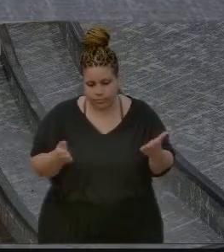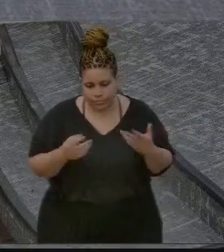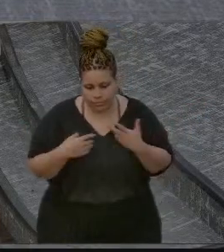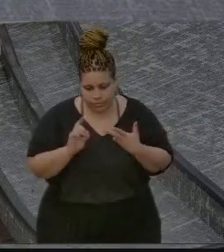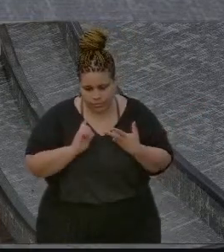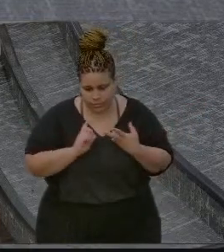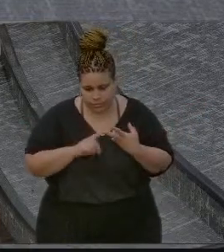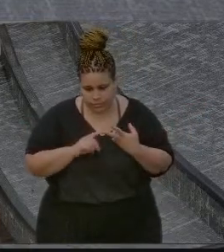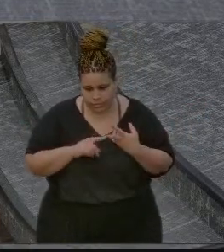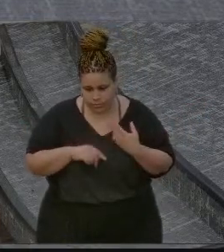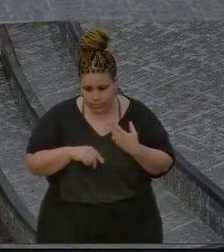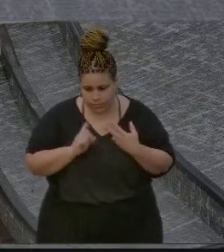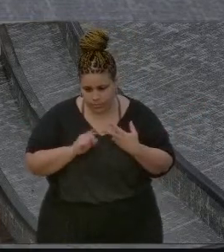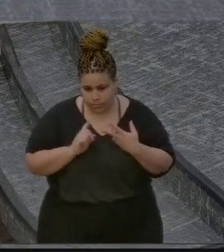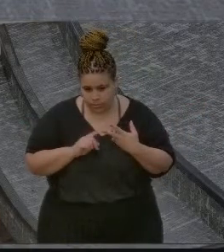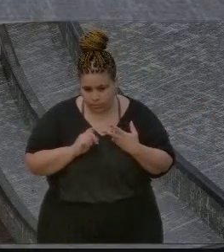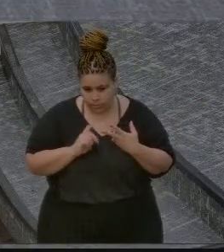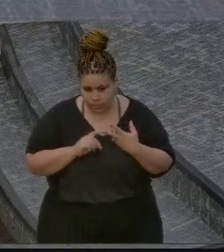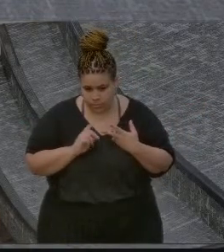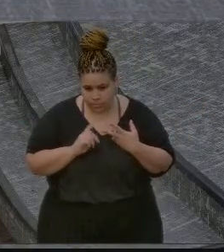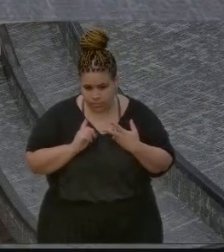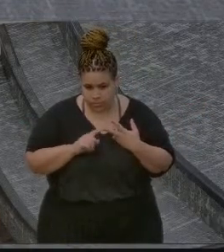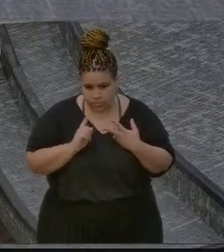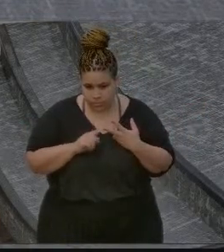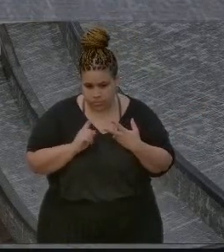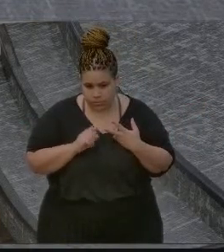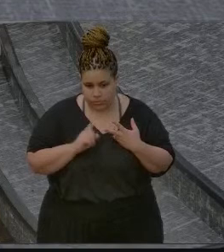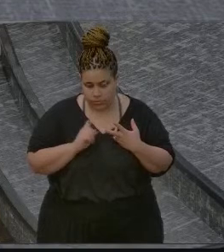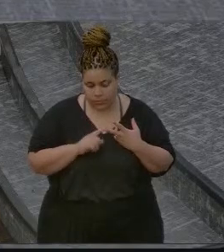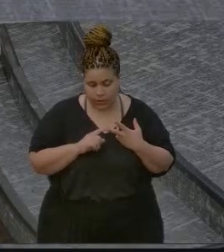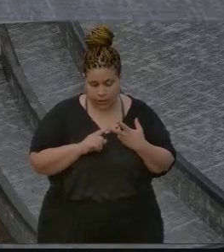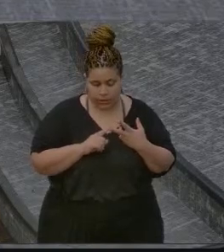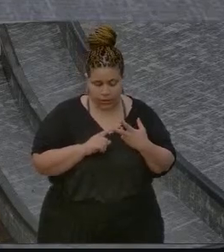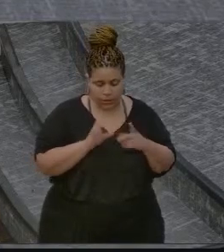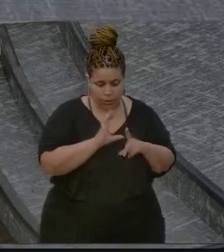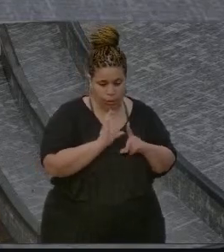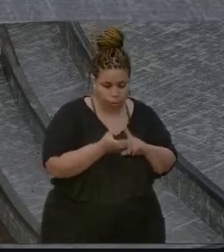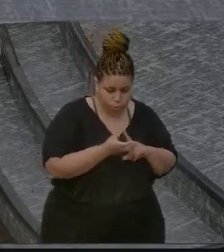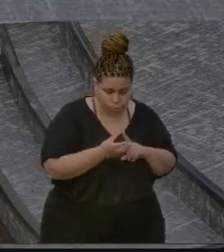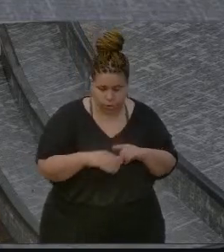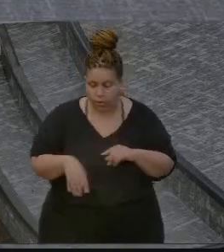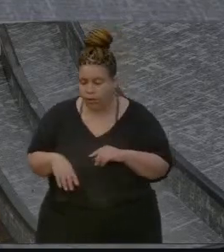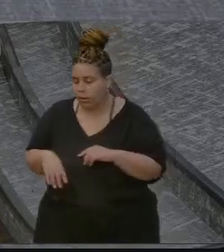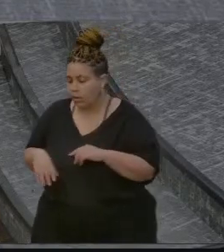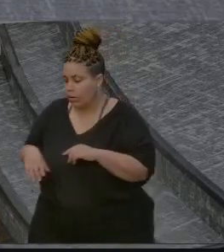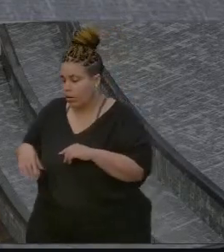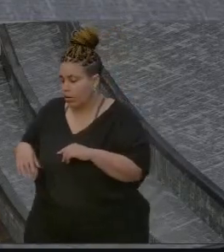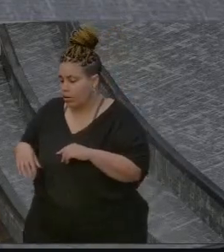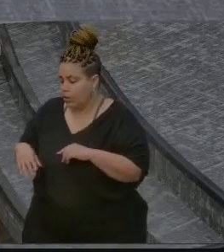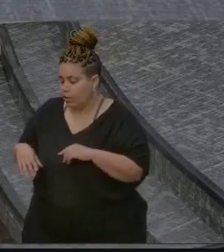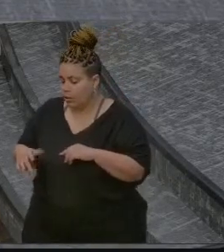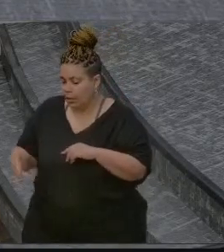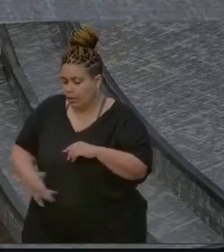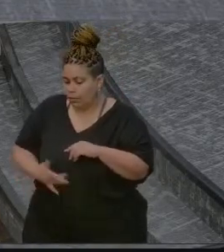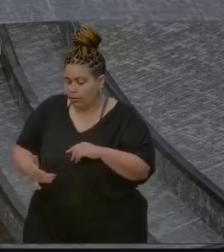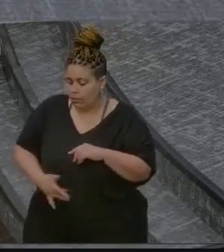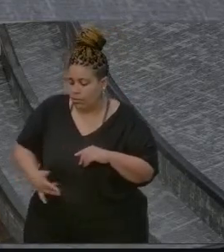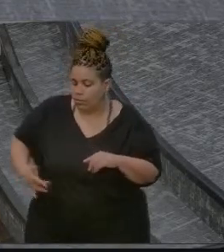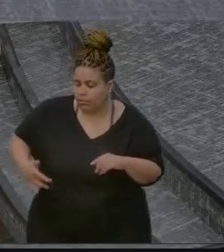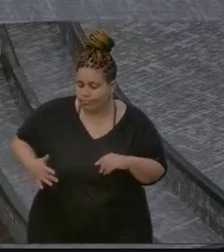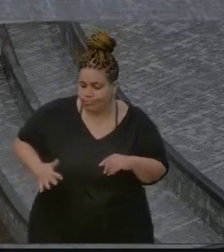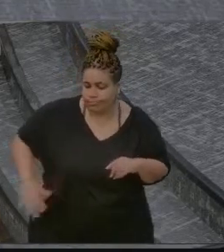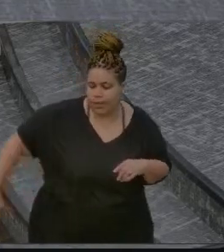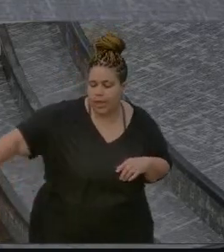then also, sort of under that whole umbrella of culture and climate, looking at our leave policies, and just sort of